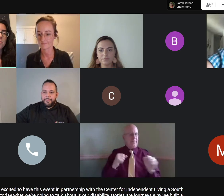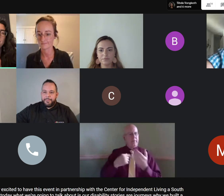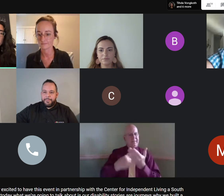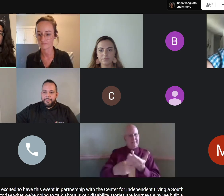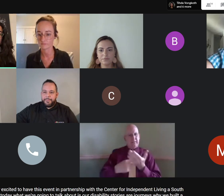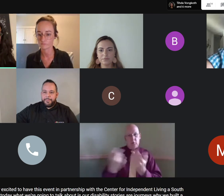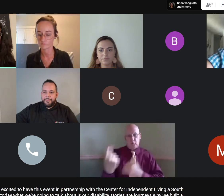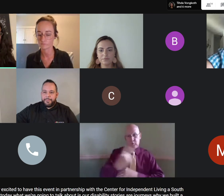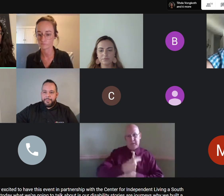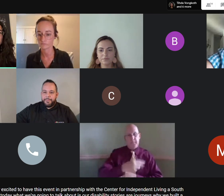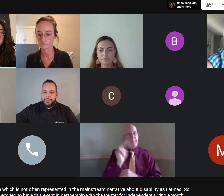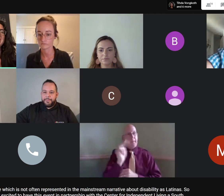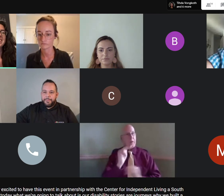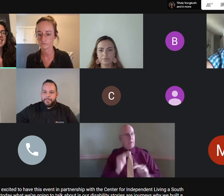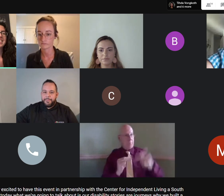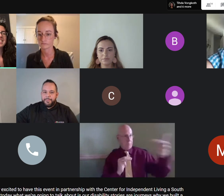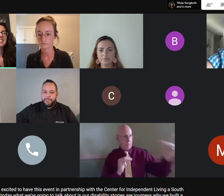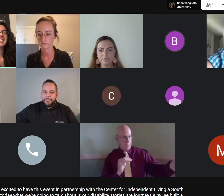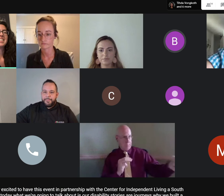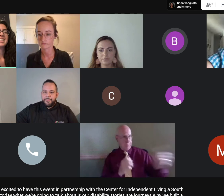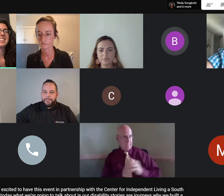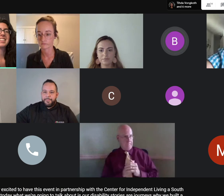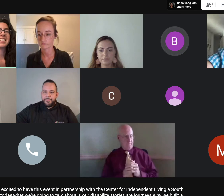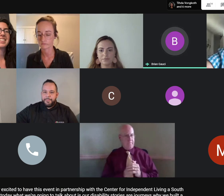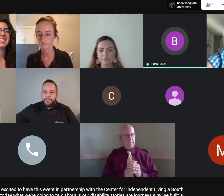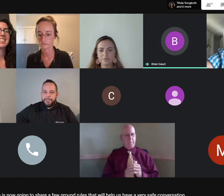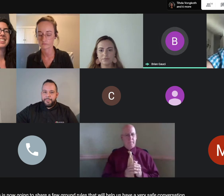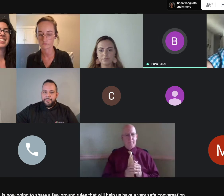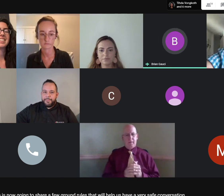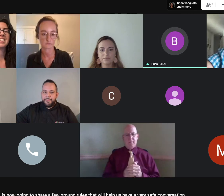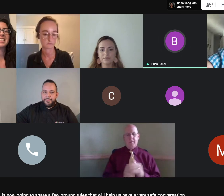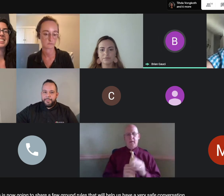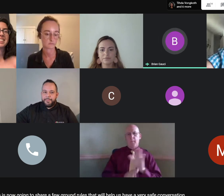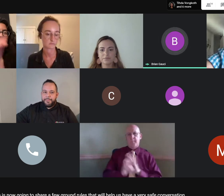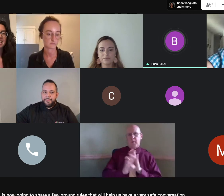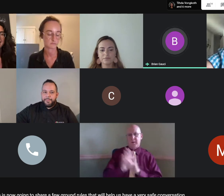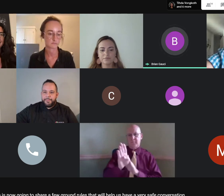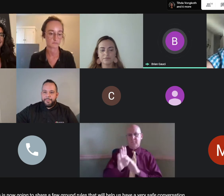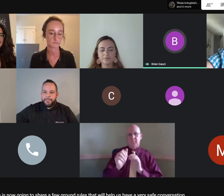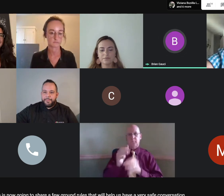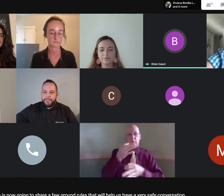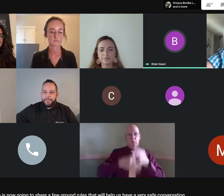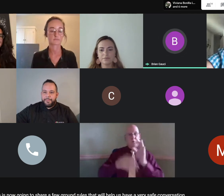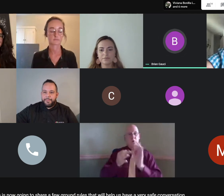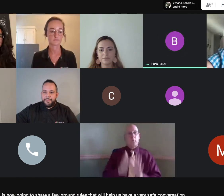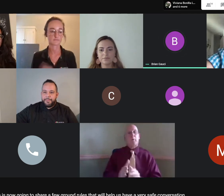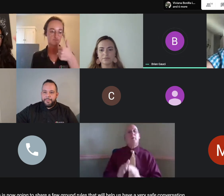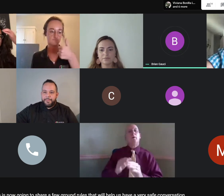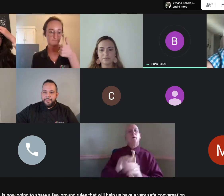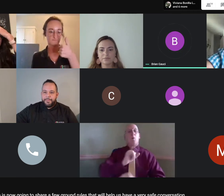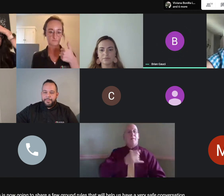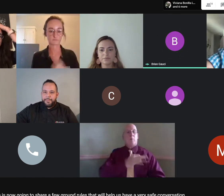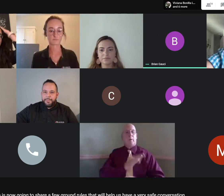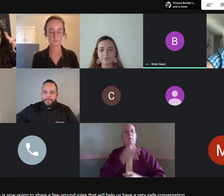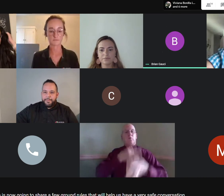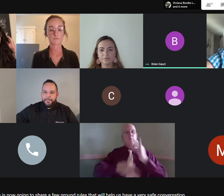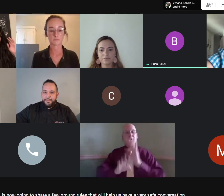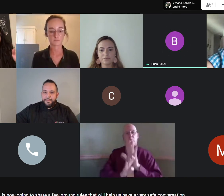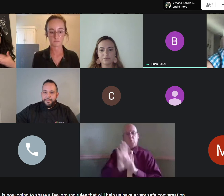today. So Mariela. And before Mariela starts, can we swap the interpreter, please?